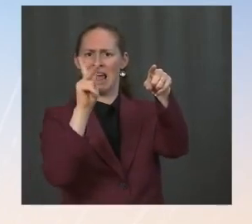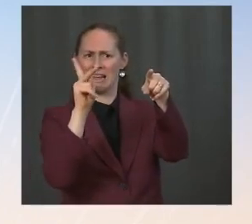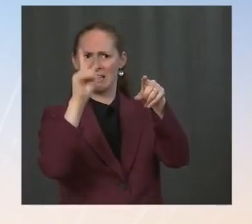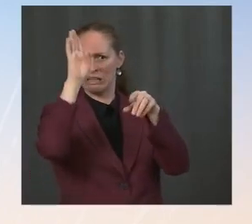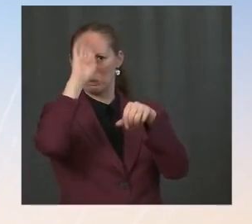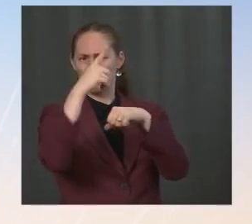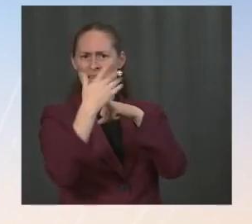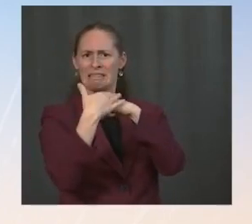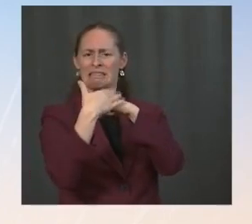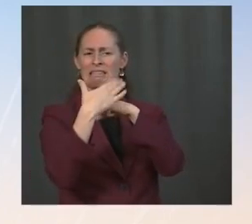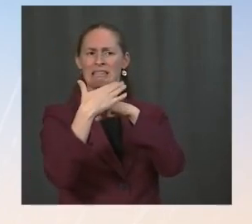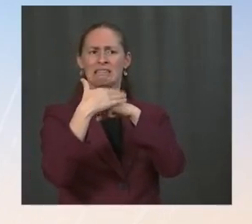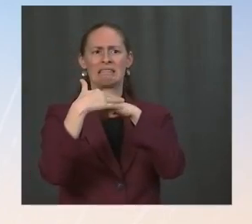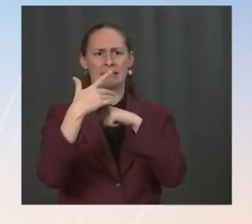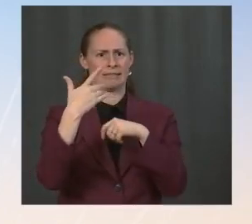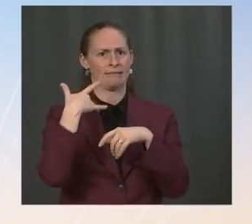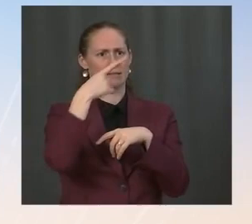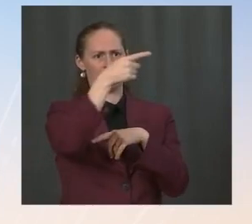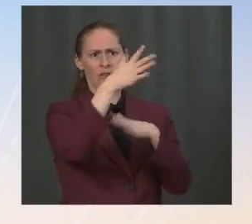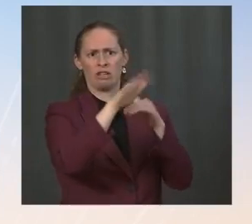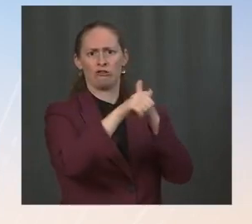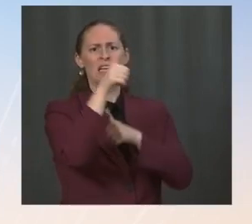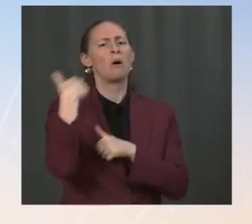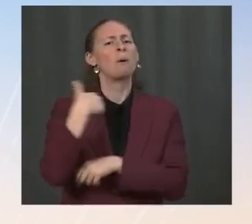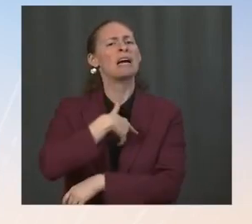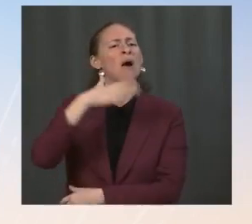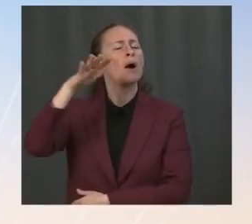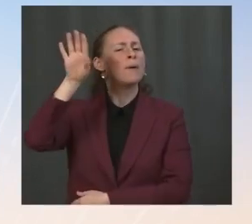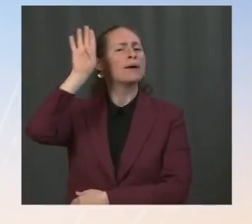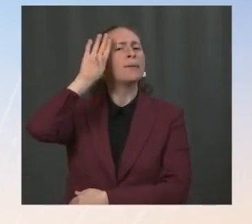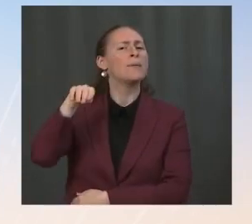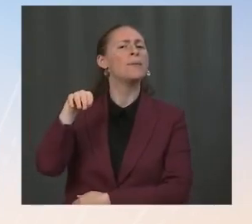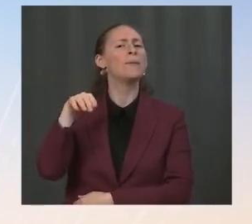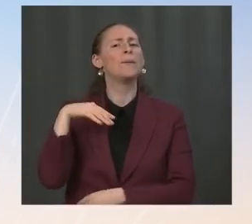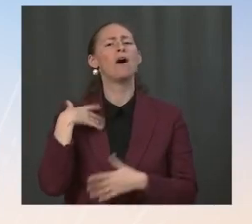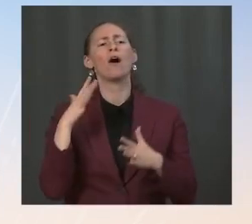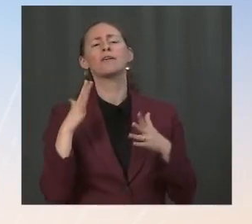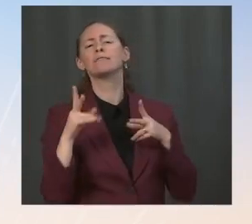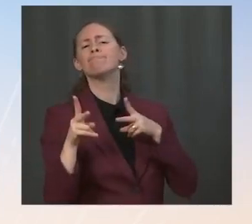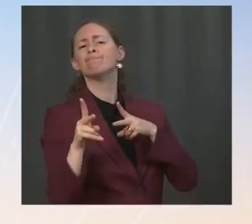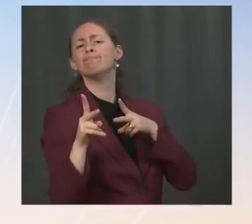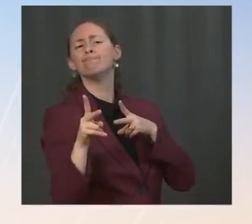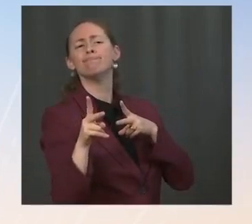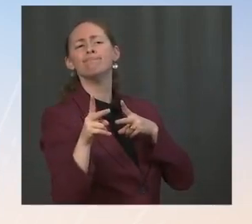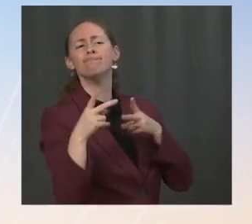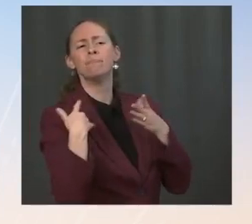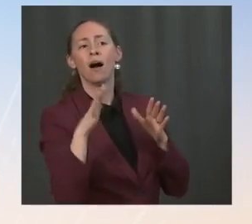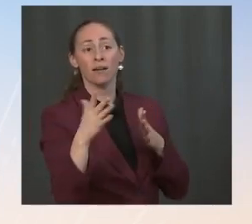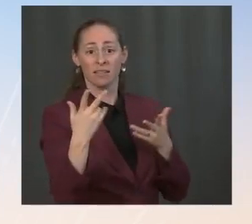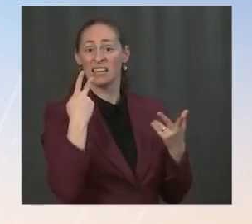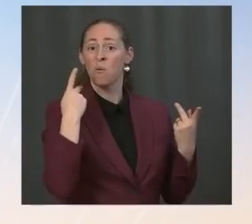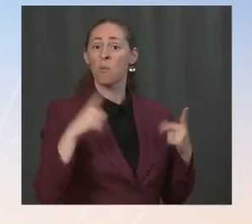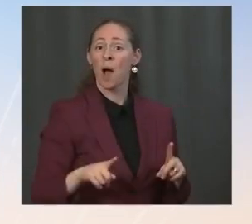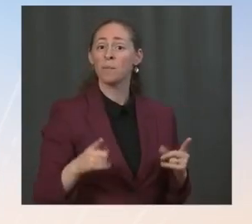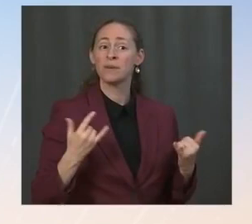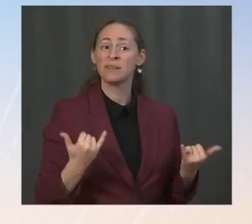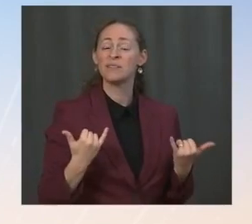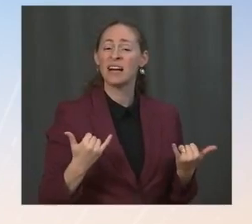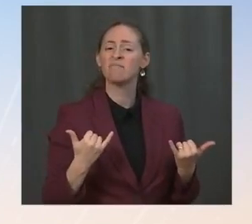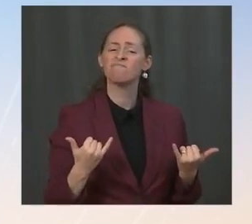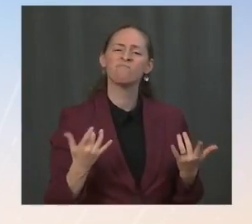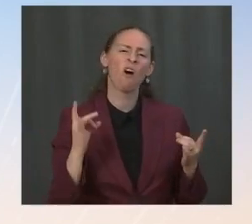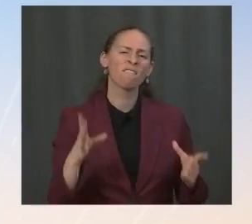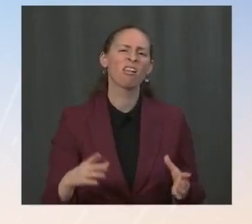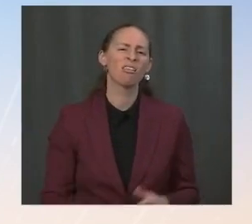So this has been a concern that we have been watching, and we saw, of course, the tragic events happen today. And what